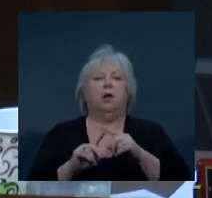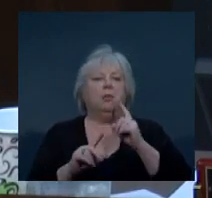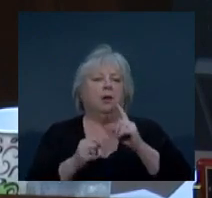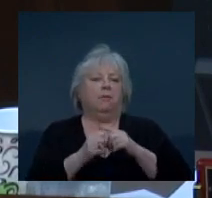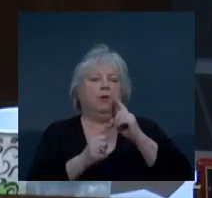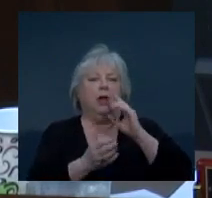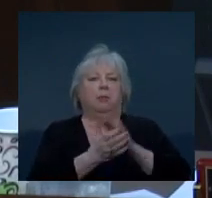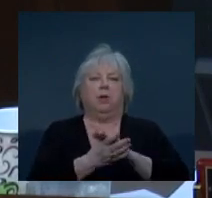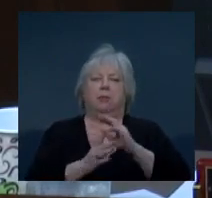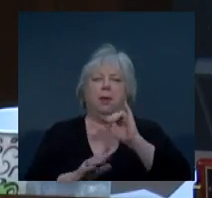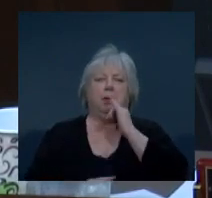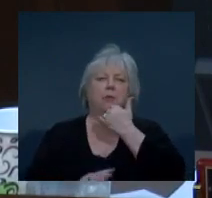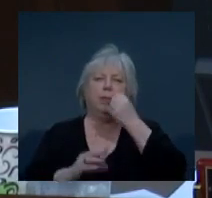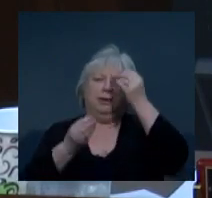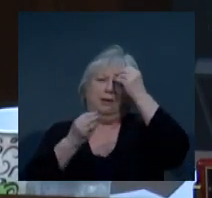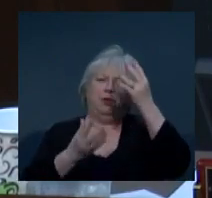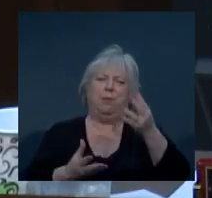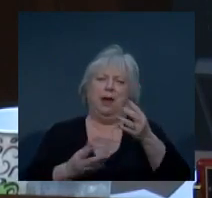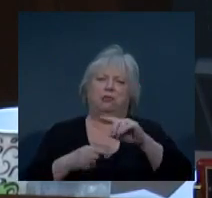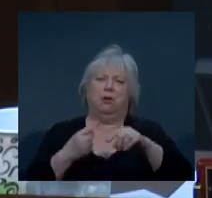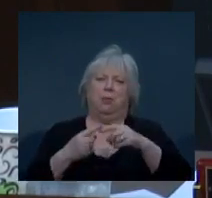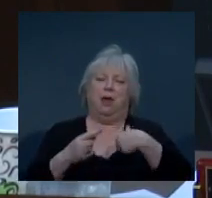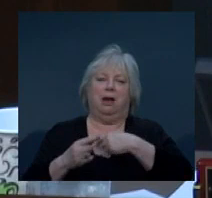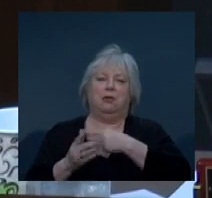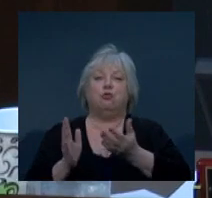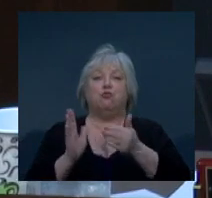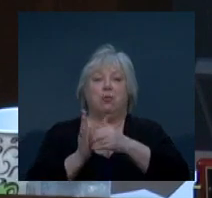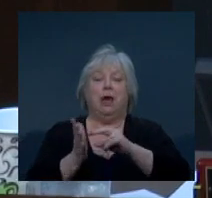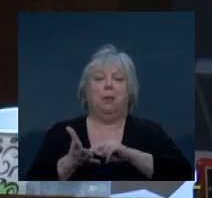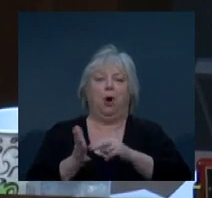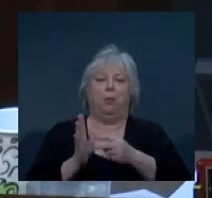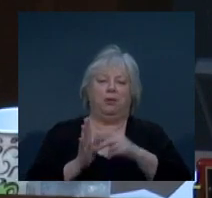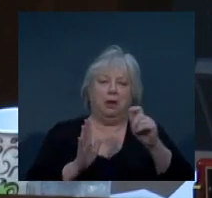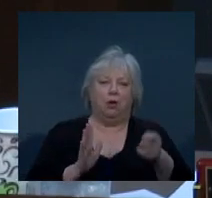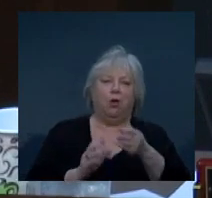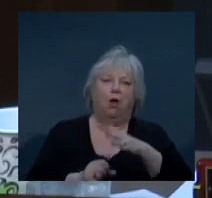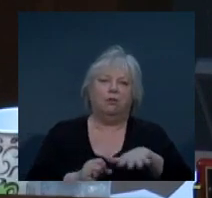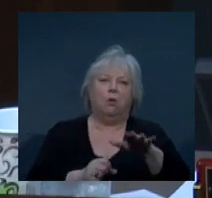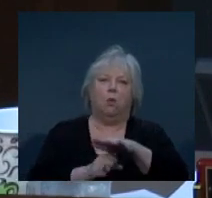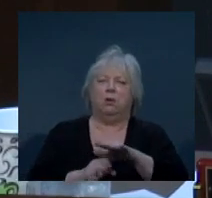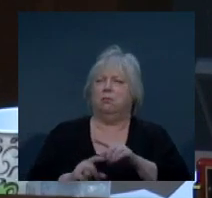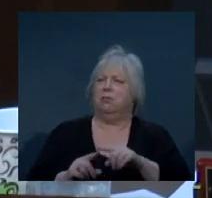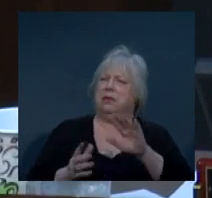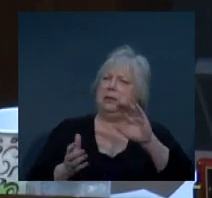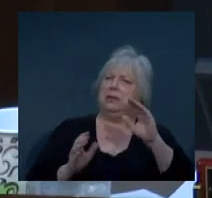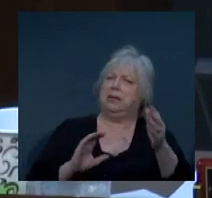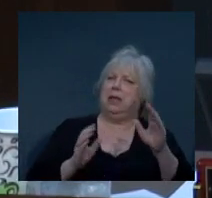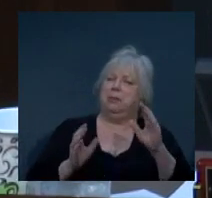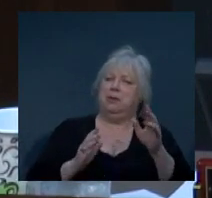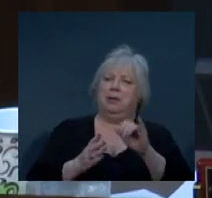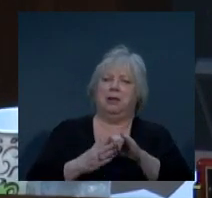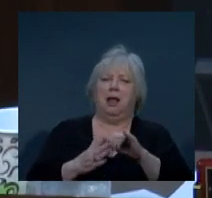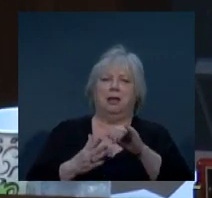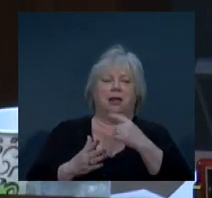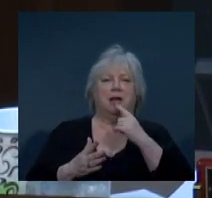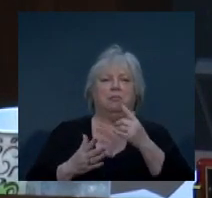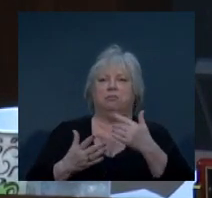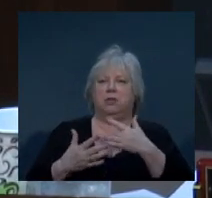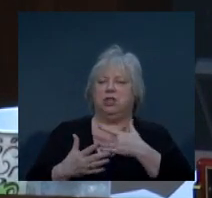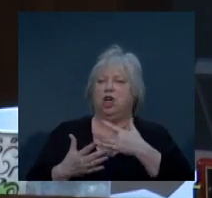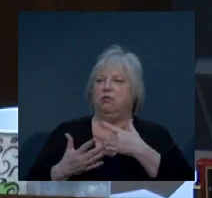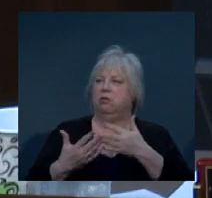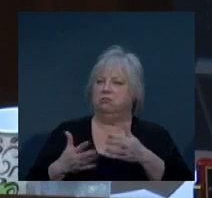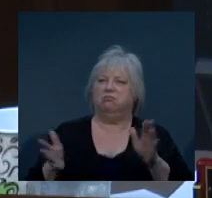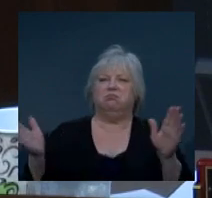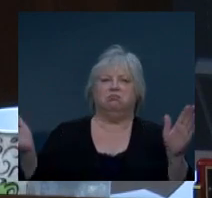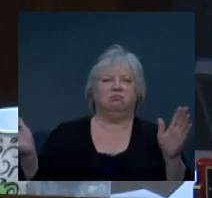believing there was some misinformation with respect to us repurposing the golf courses, but it seems like there's a general feel